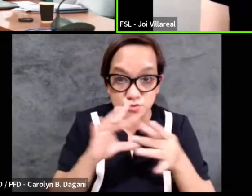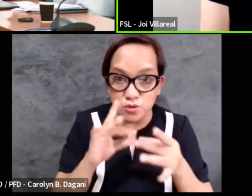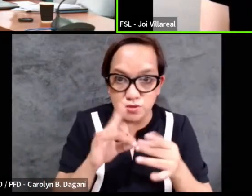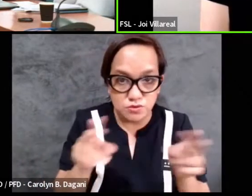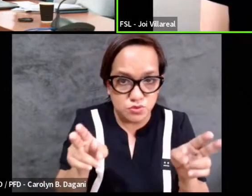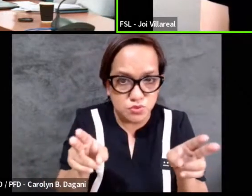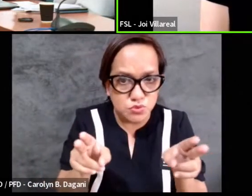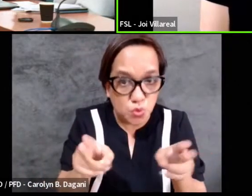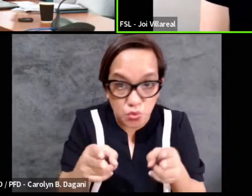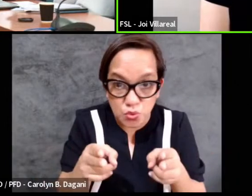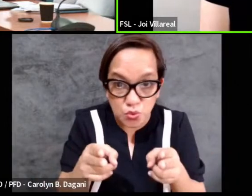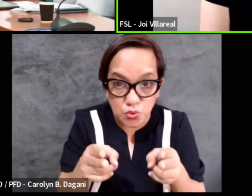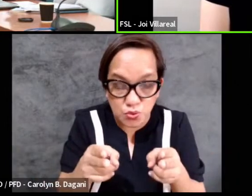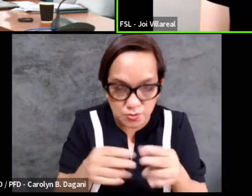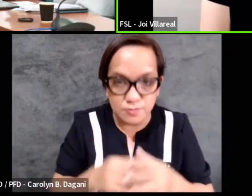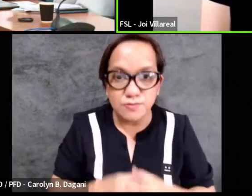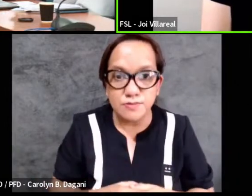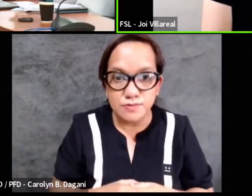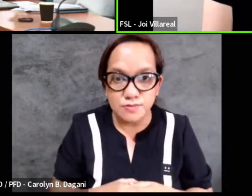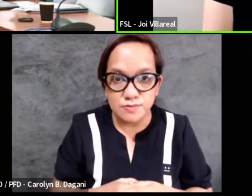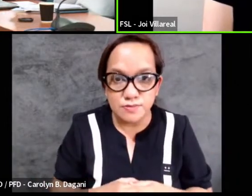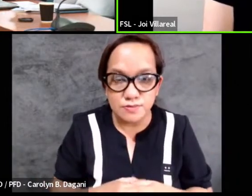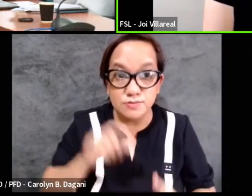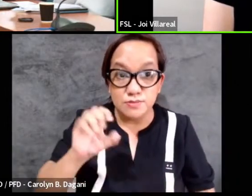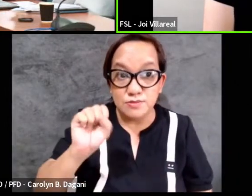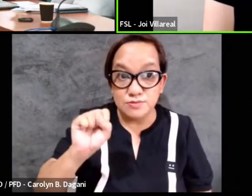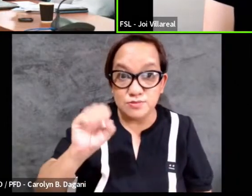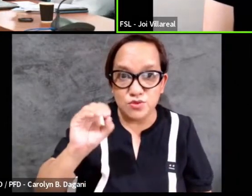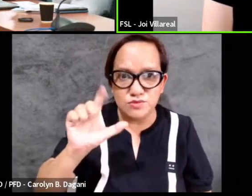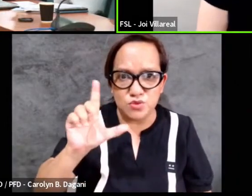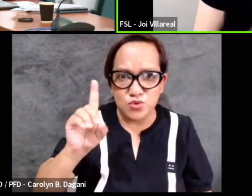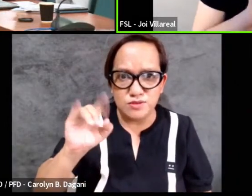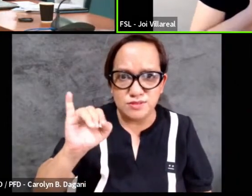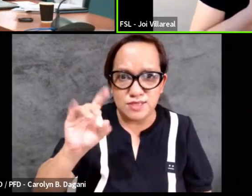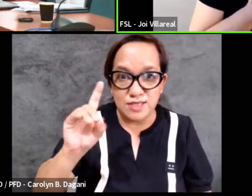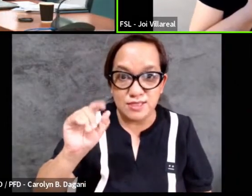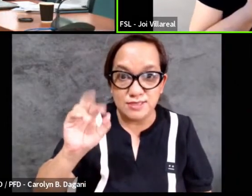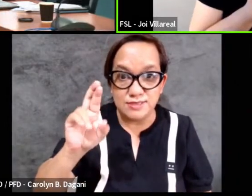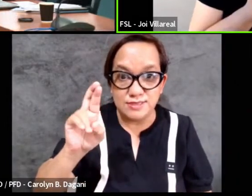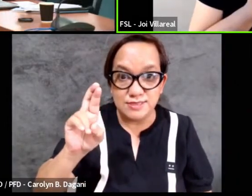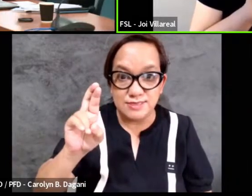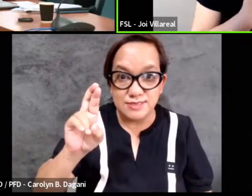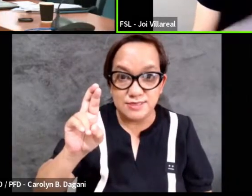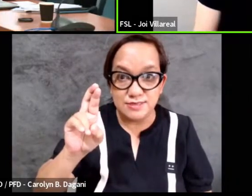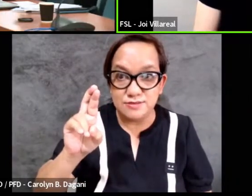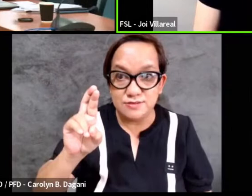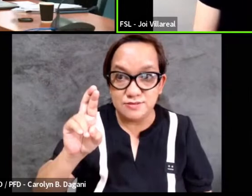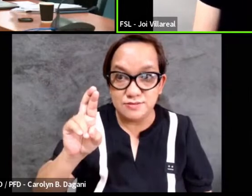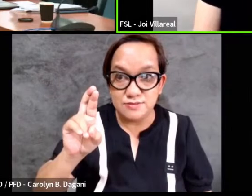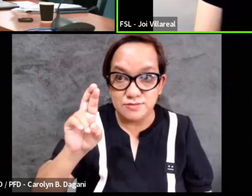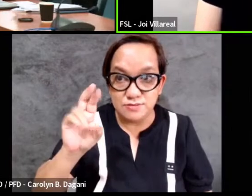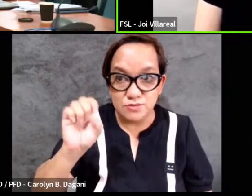And also, we are part of the national of the World Association, World Federation of the Deaf.